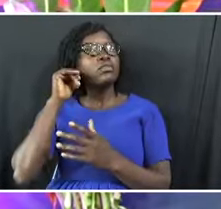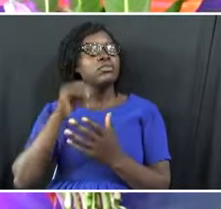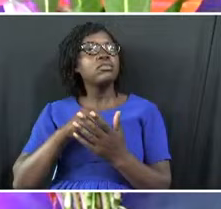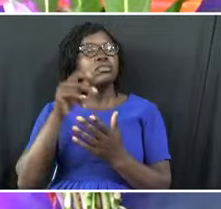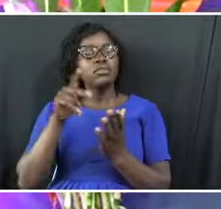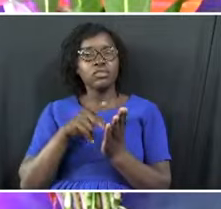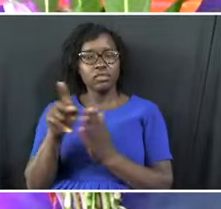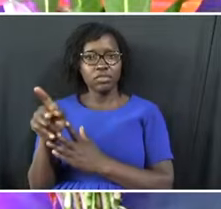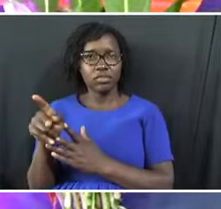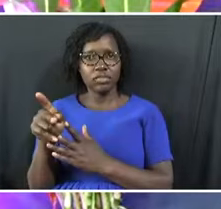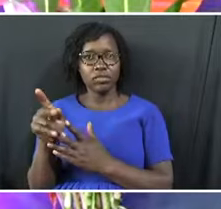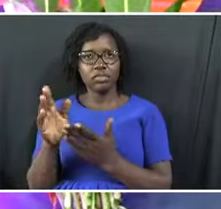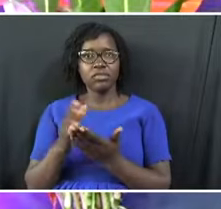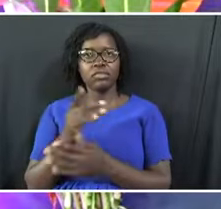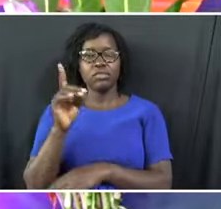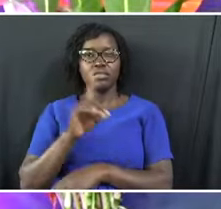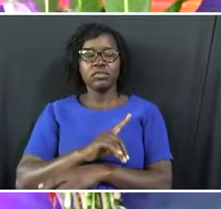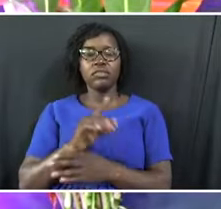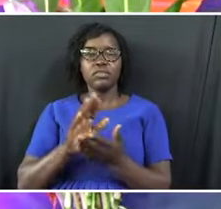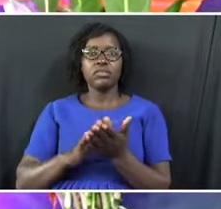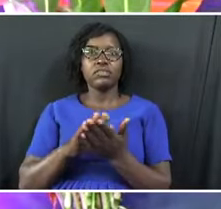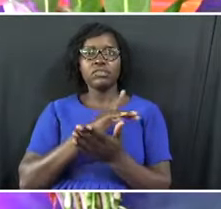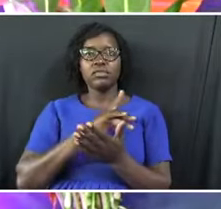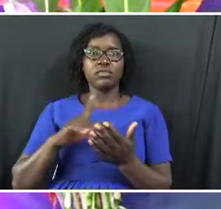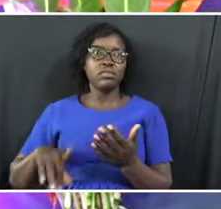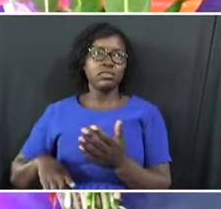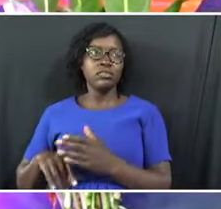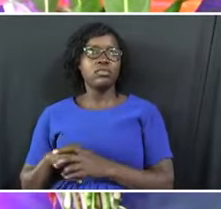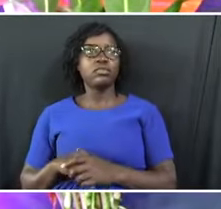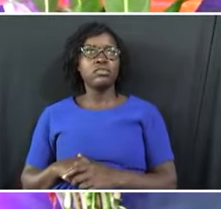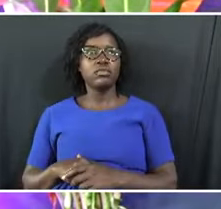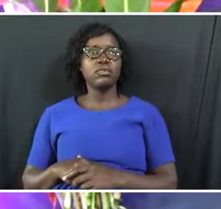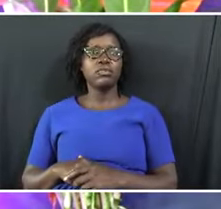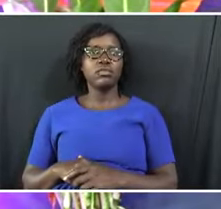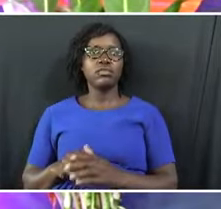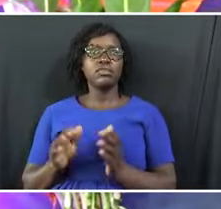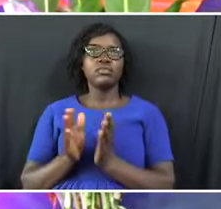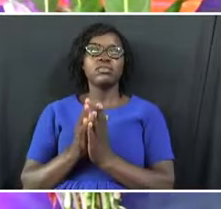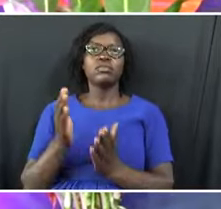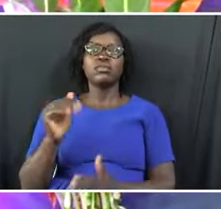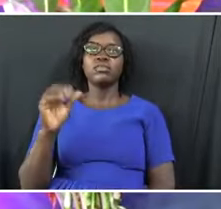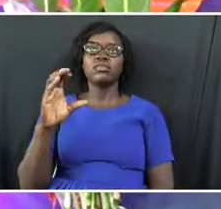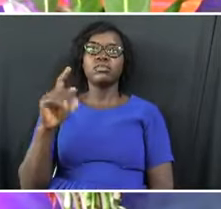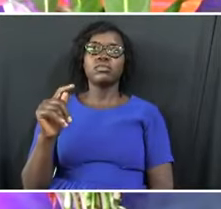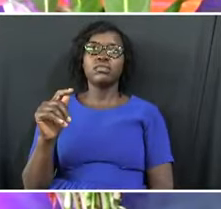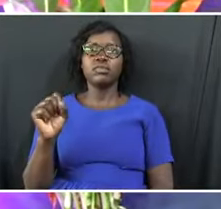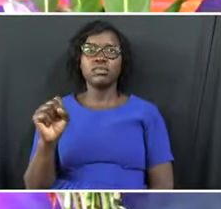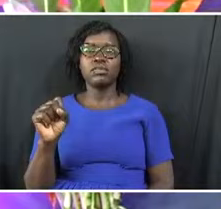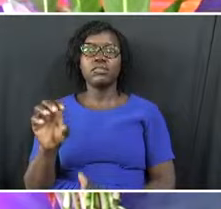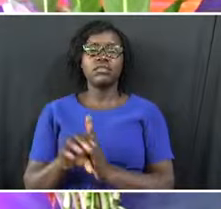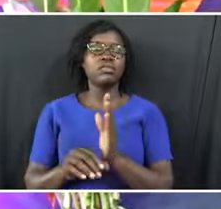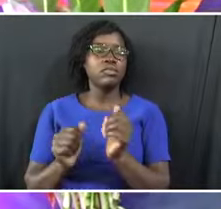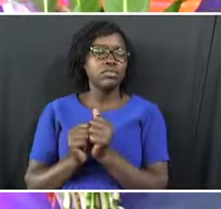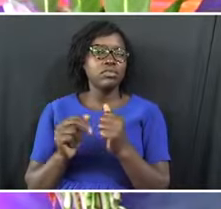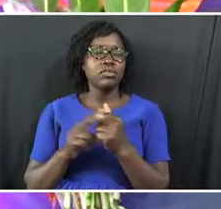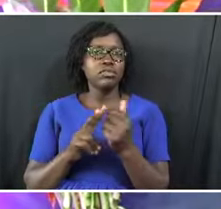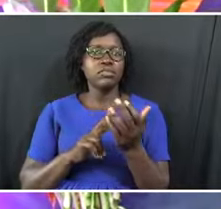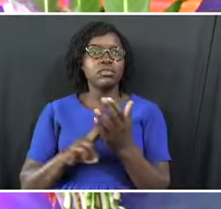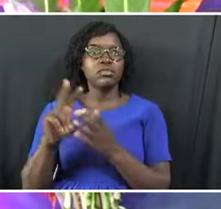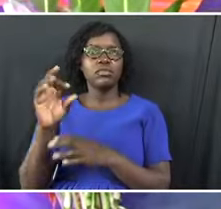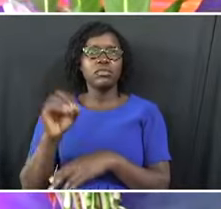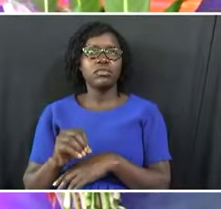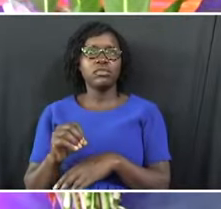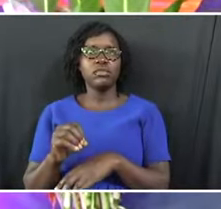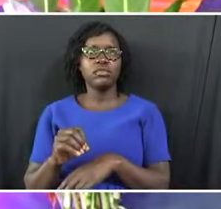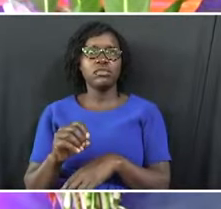pay someday, praise the Lord. Bible says in the book of Acts, chapter 17, verse 30, that during the